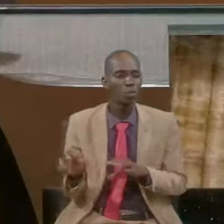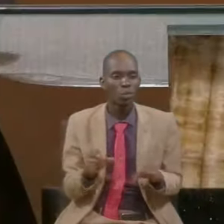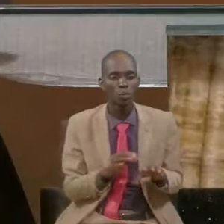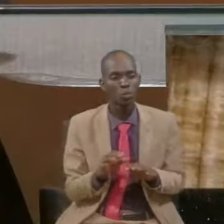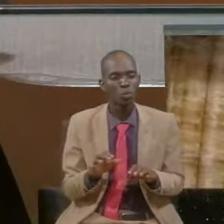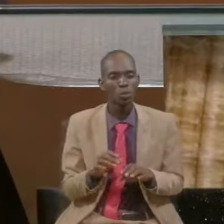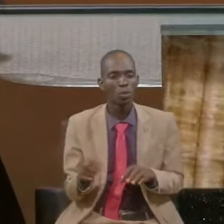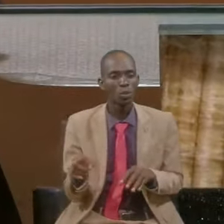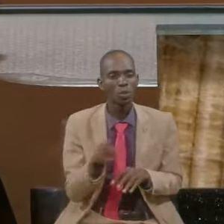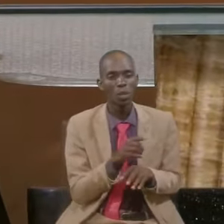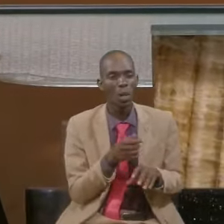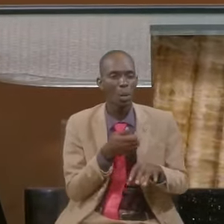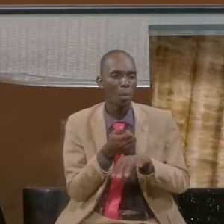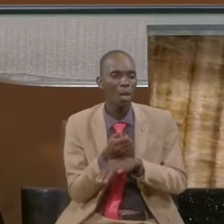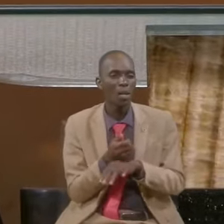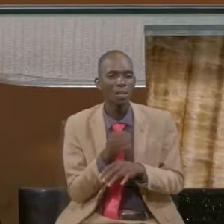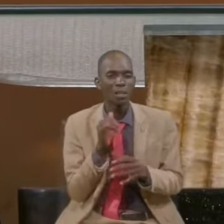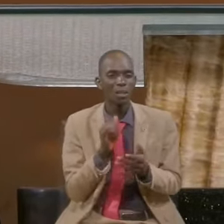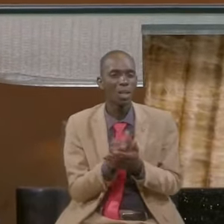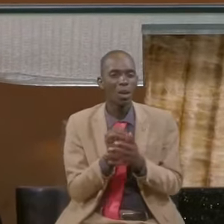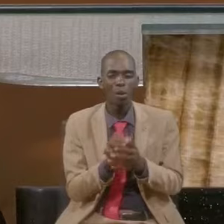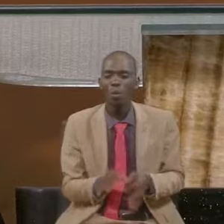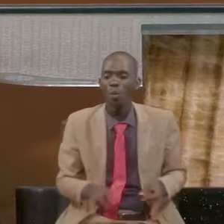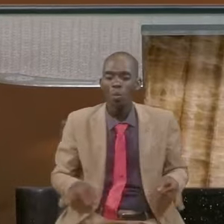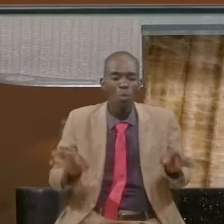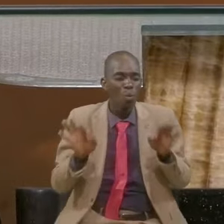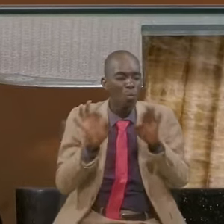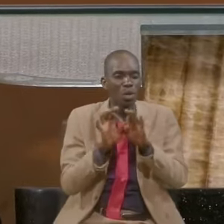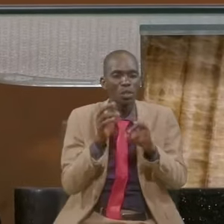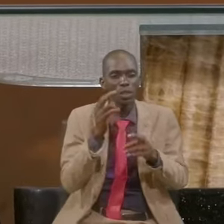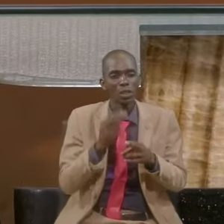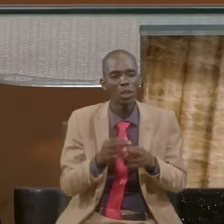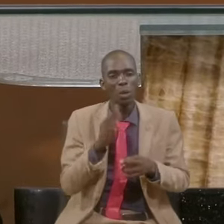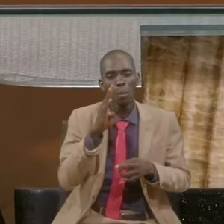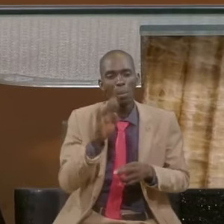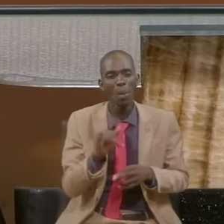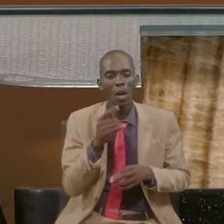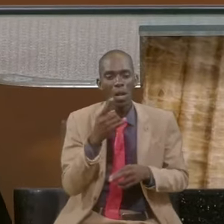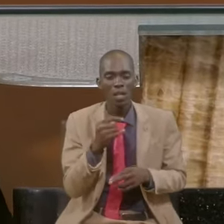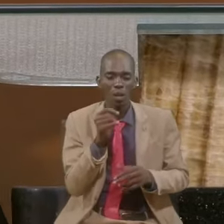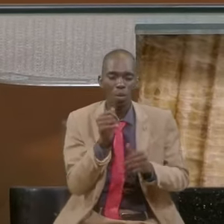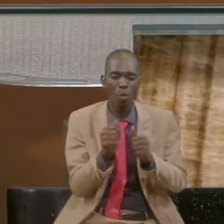that worthy name by the which ye are called. Look at